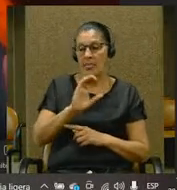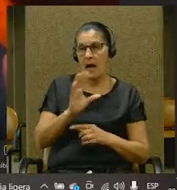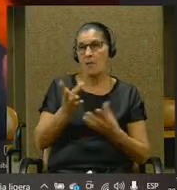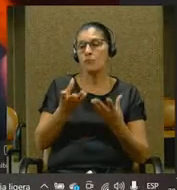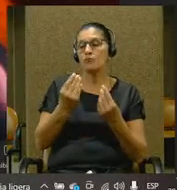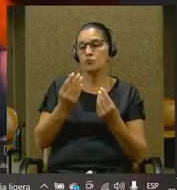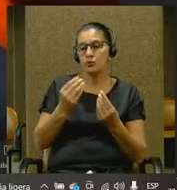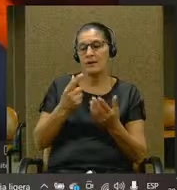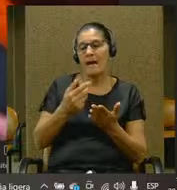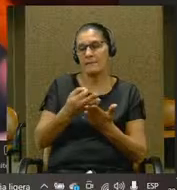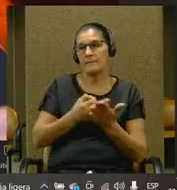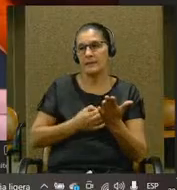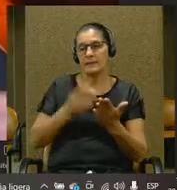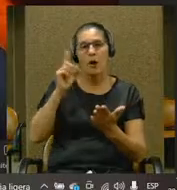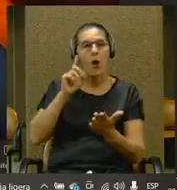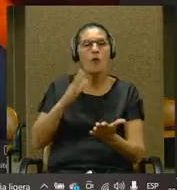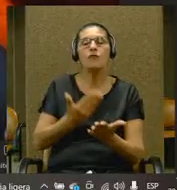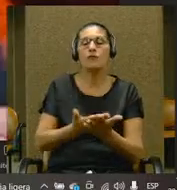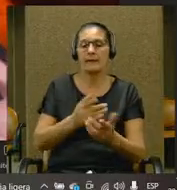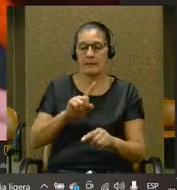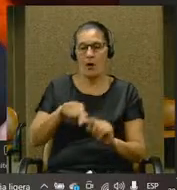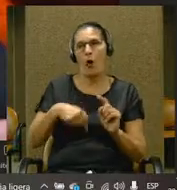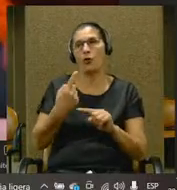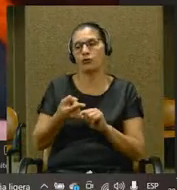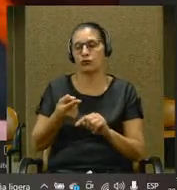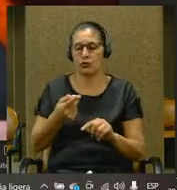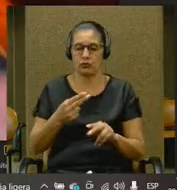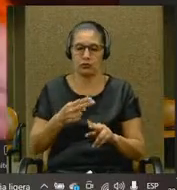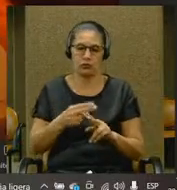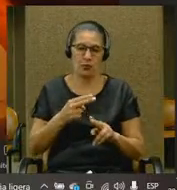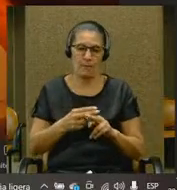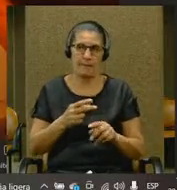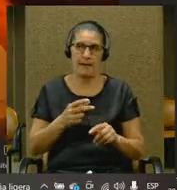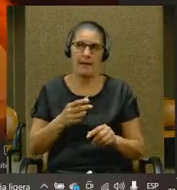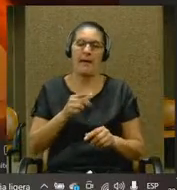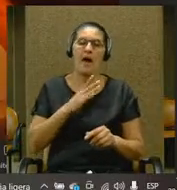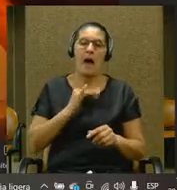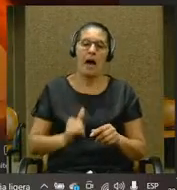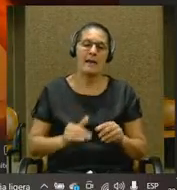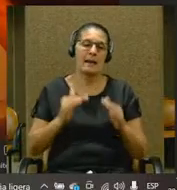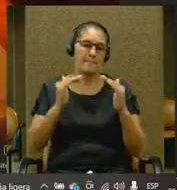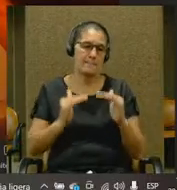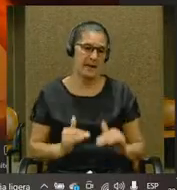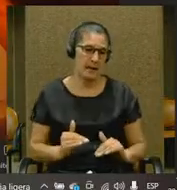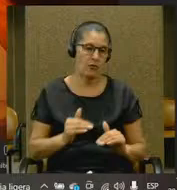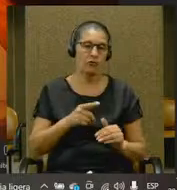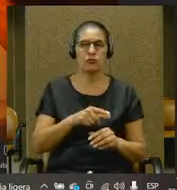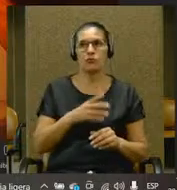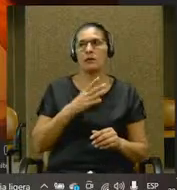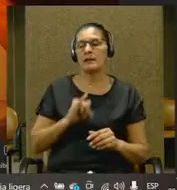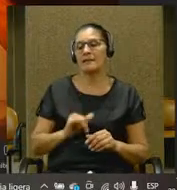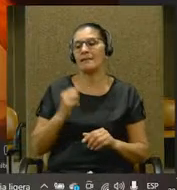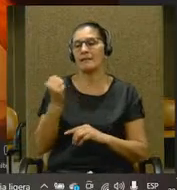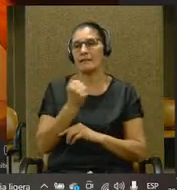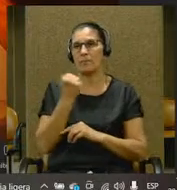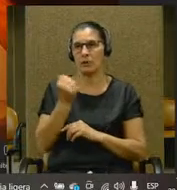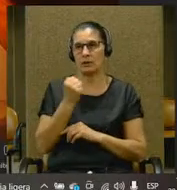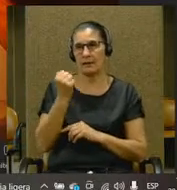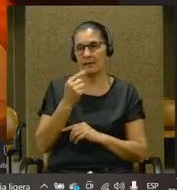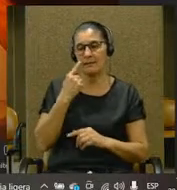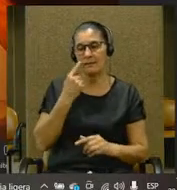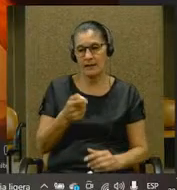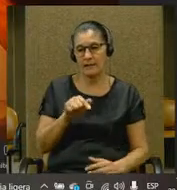medications. They're lower barriers, there are more medications. And I think that's important to kind of keep in mind. I mean,